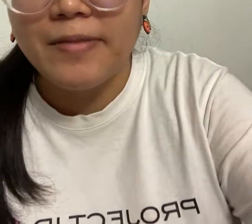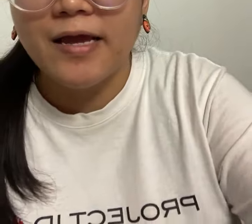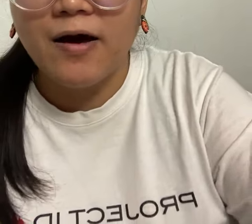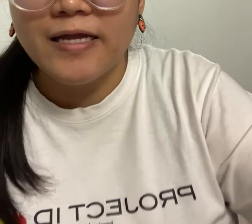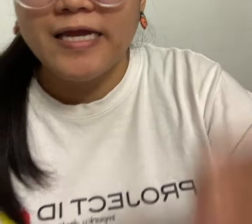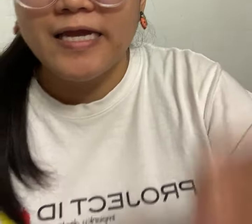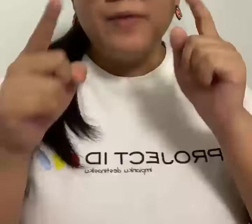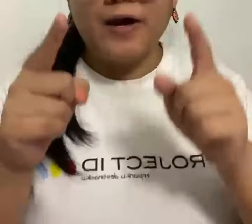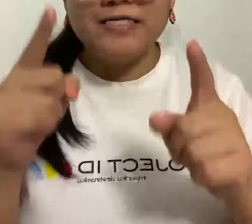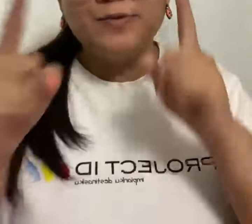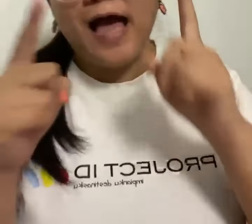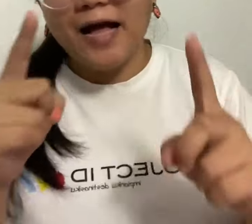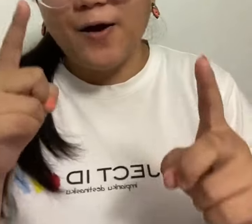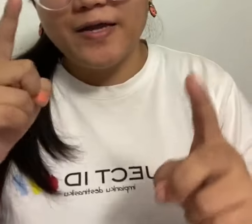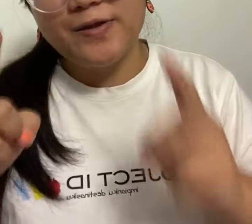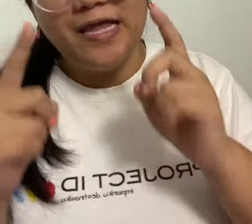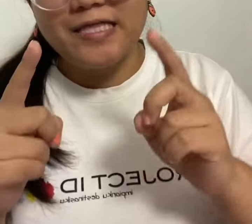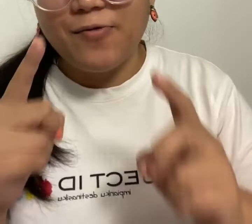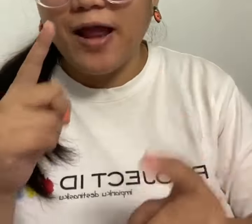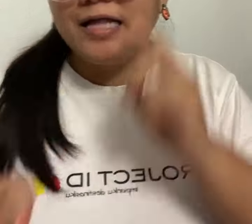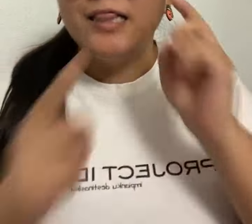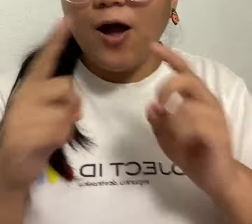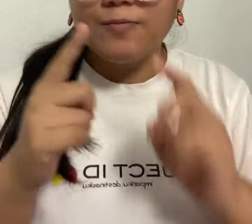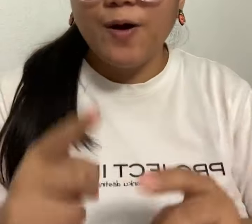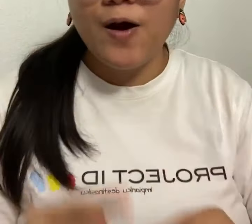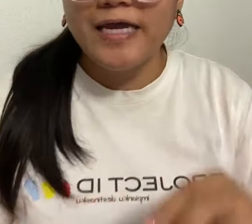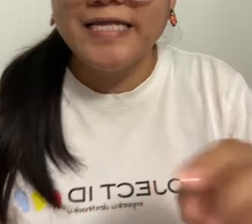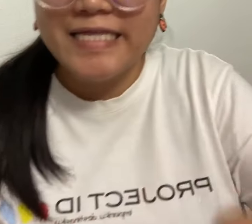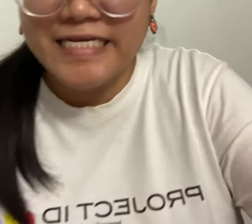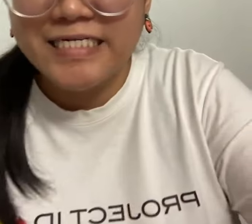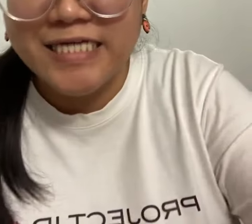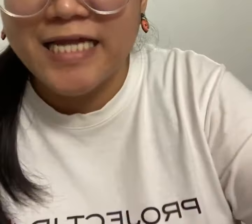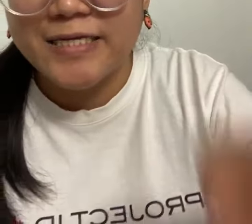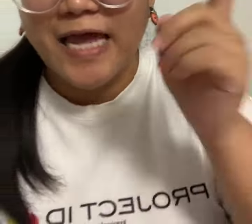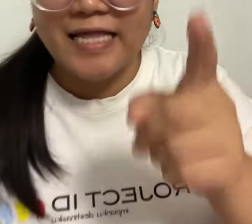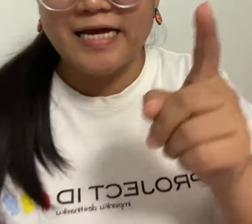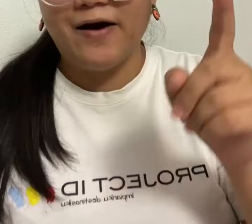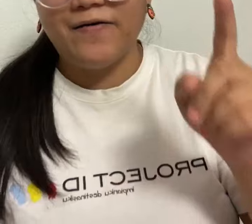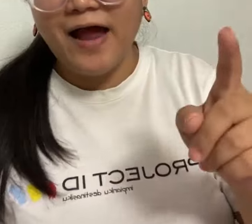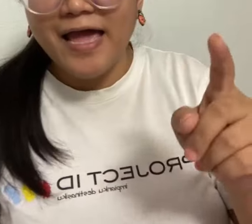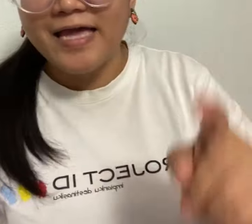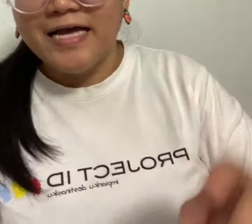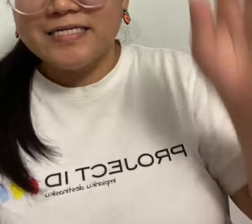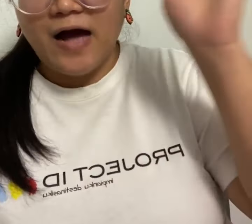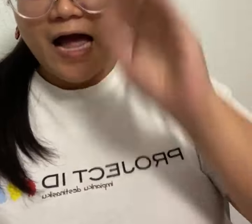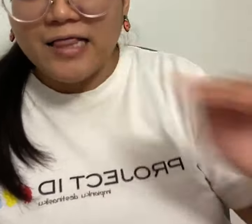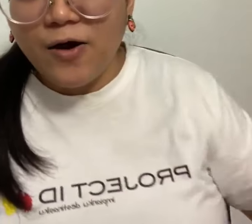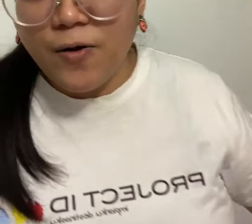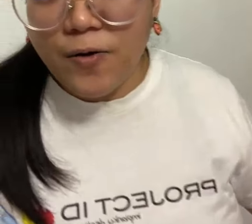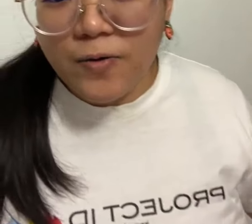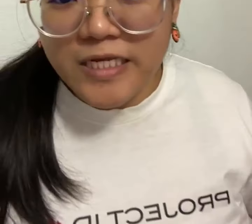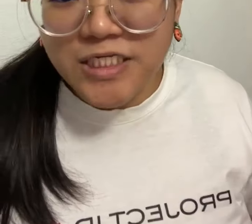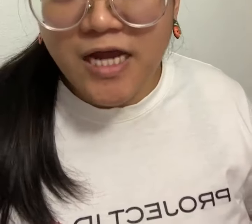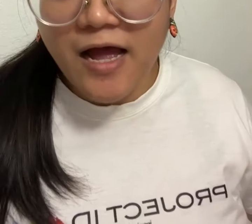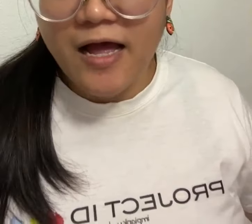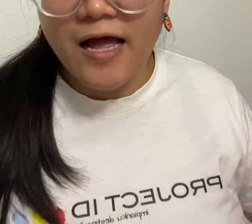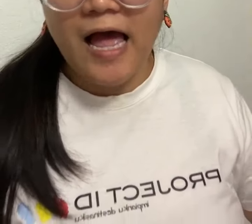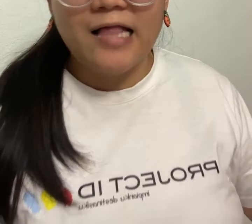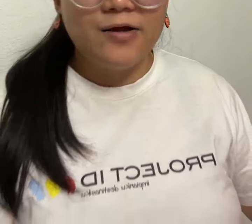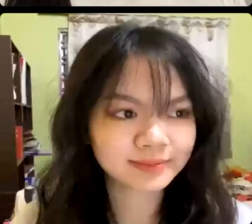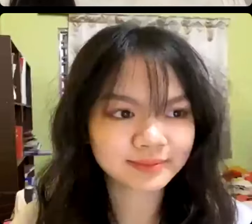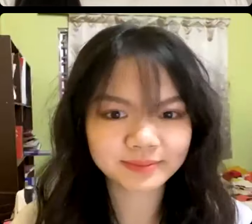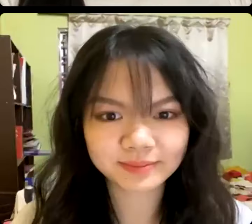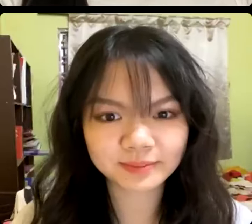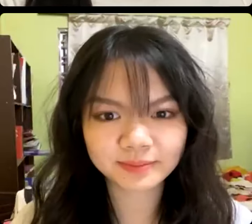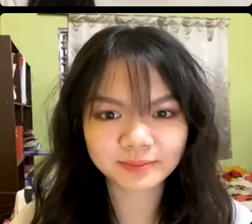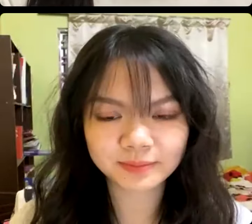comments coming on because we are going to interact a lot more in this chat together, all right? So hello Lisha,